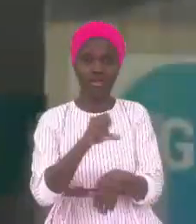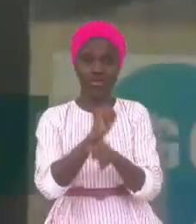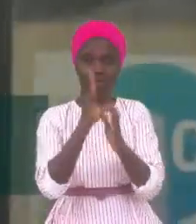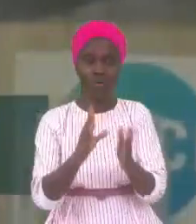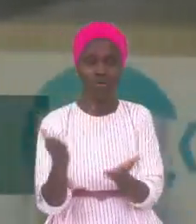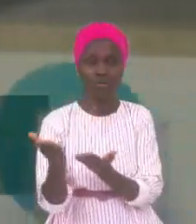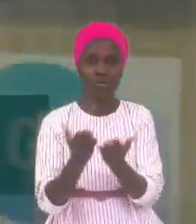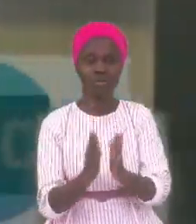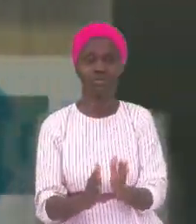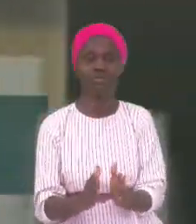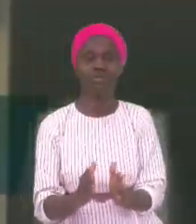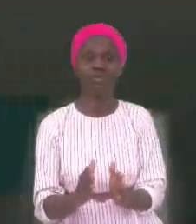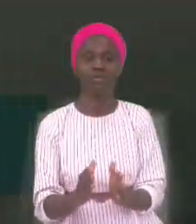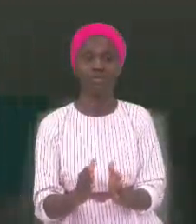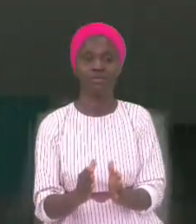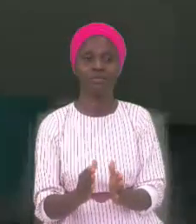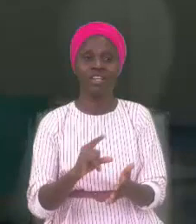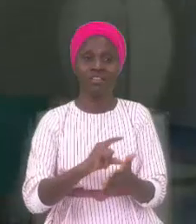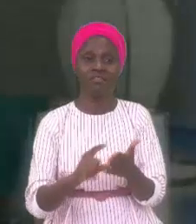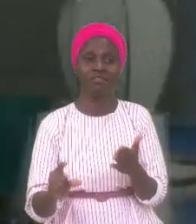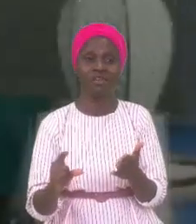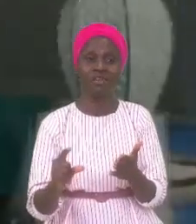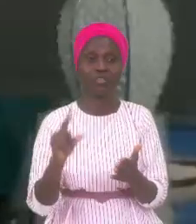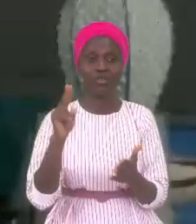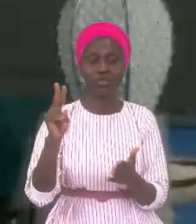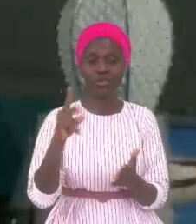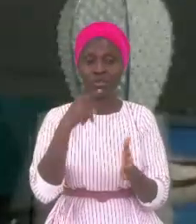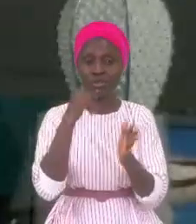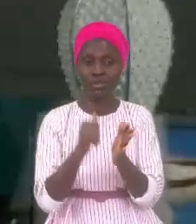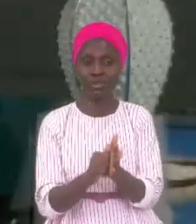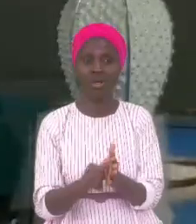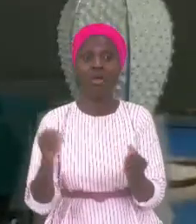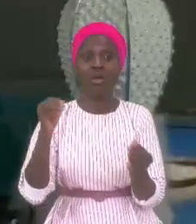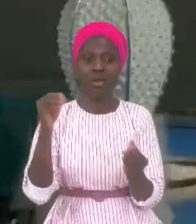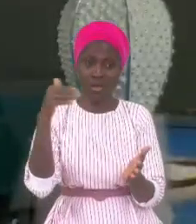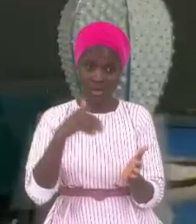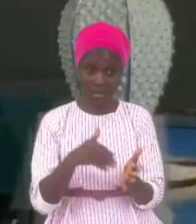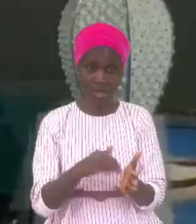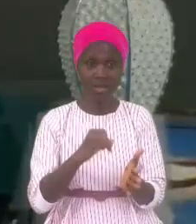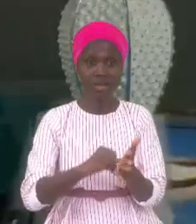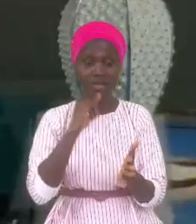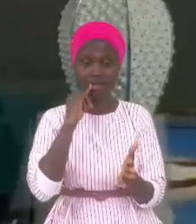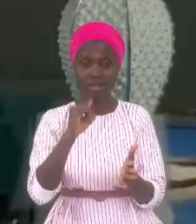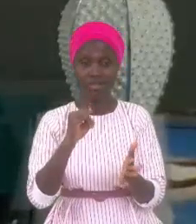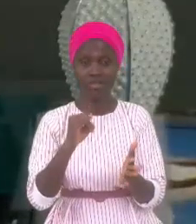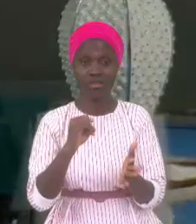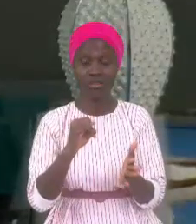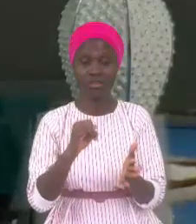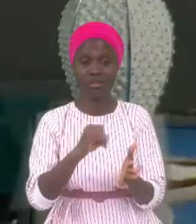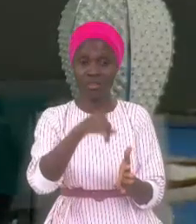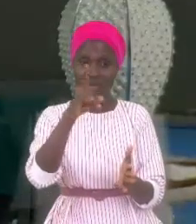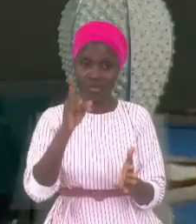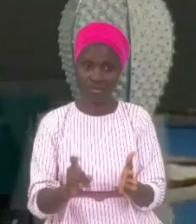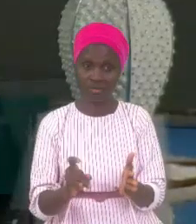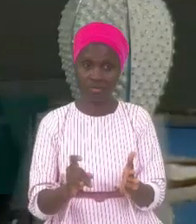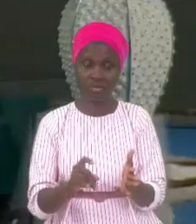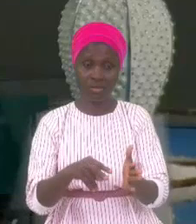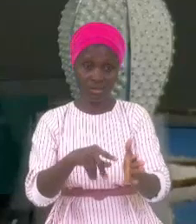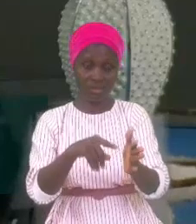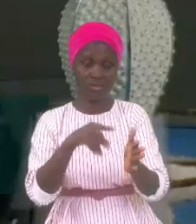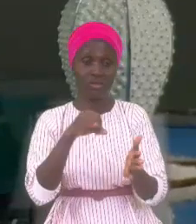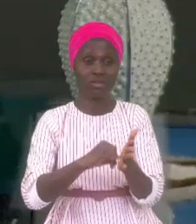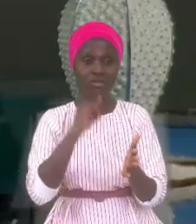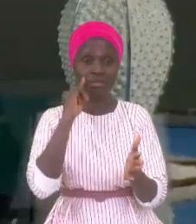verse 2. In verse 2 it says, moreover, it is required in stewards that a man should